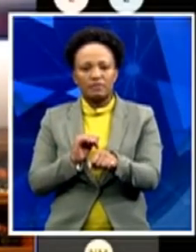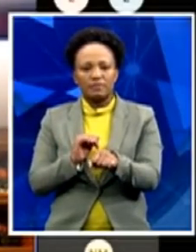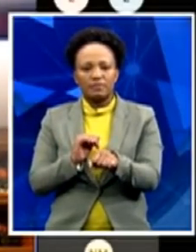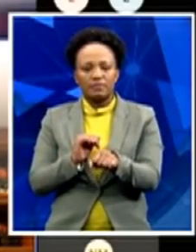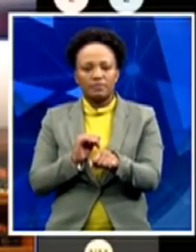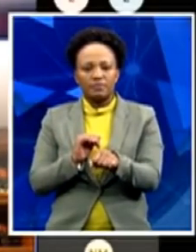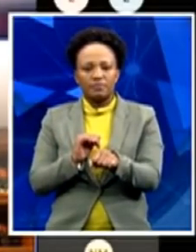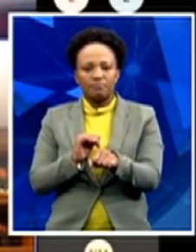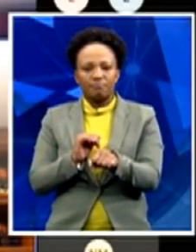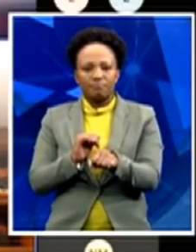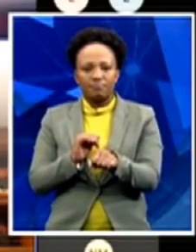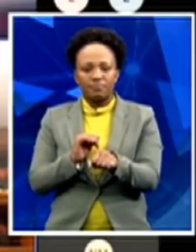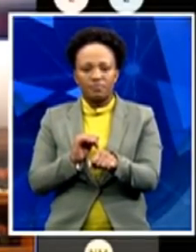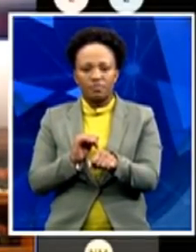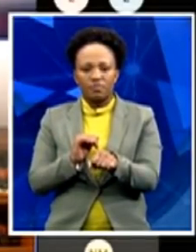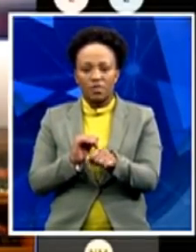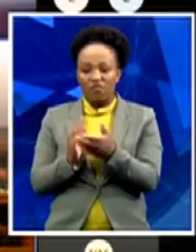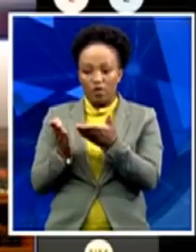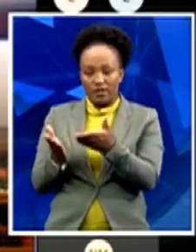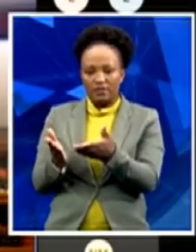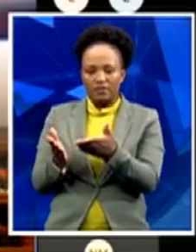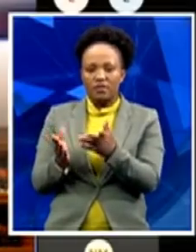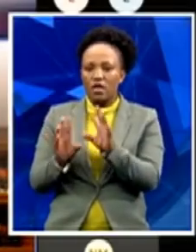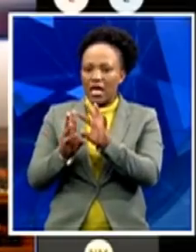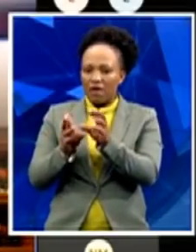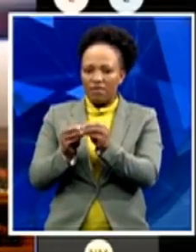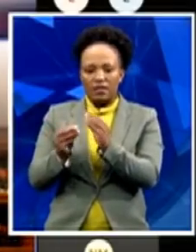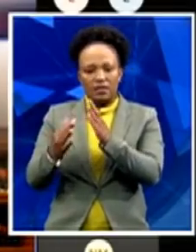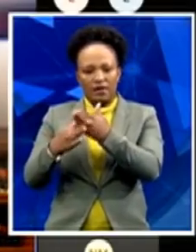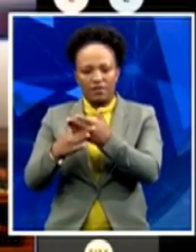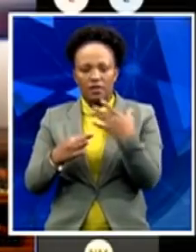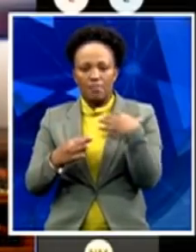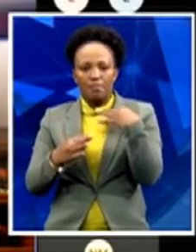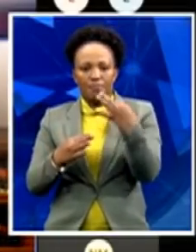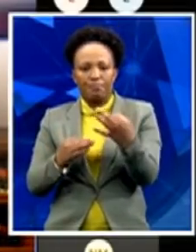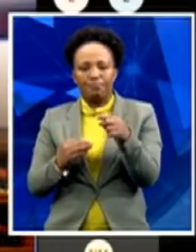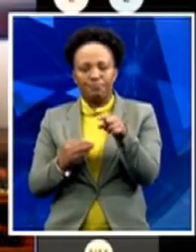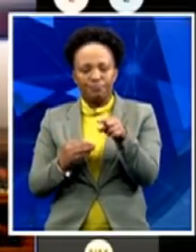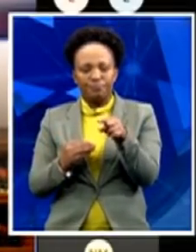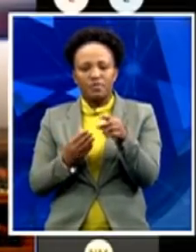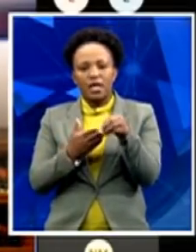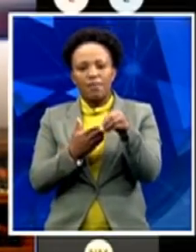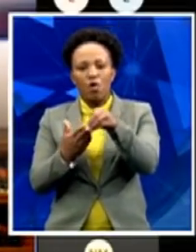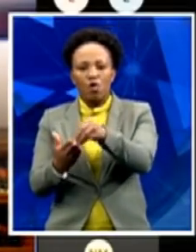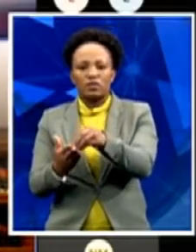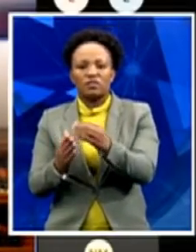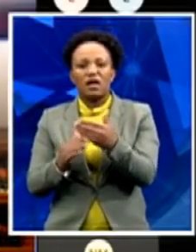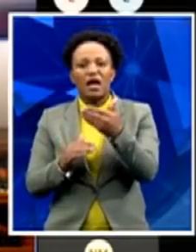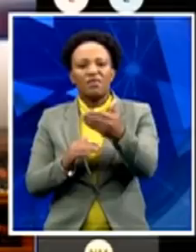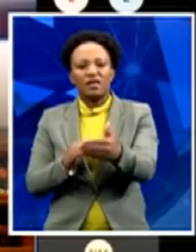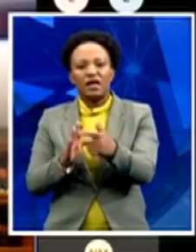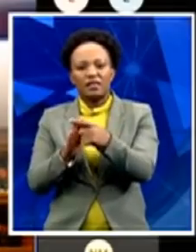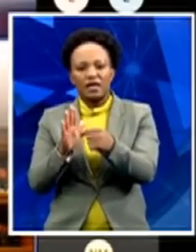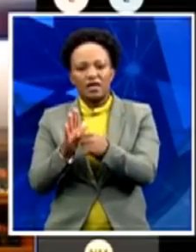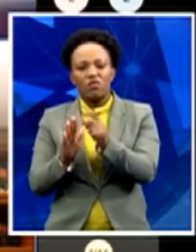all of the intervention applications were brought after the date of the 1st of June, and that date is relevant because that